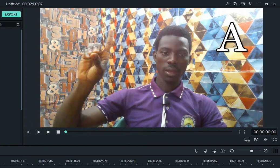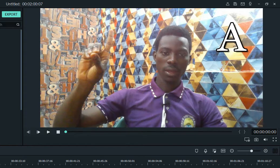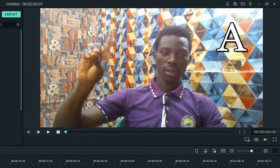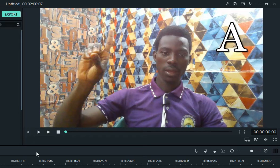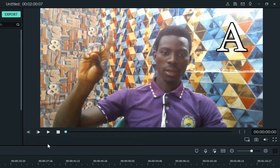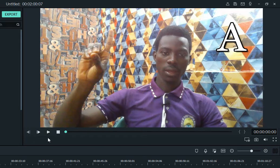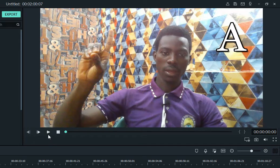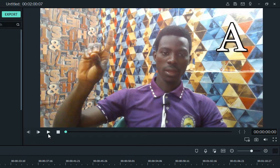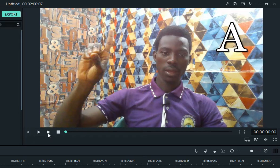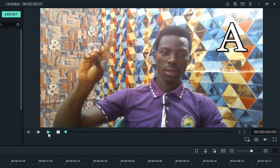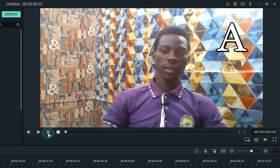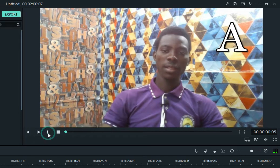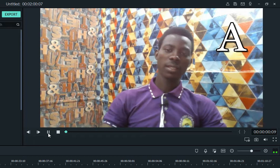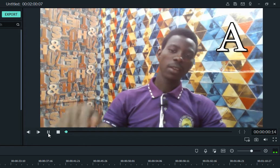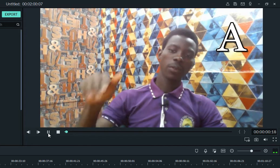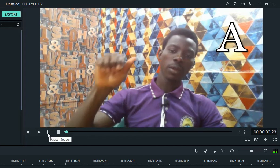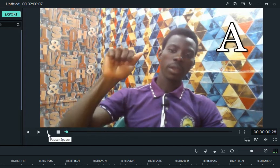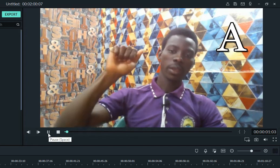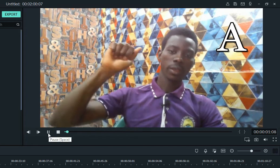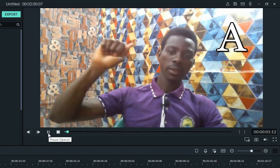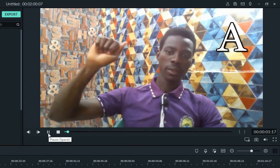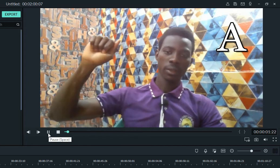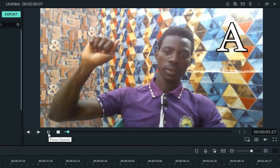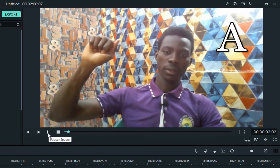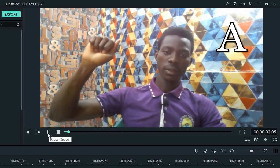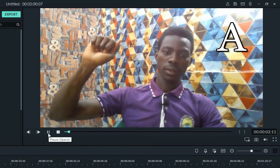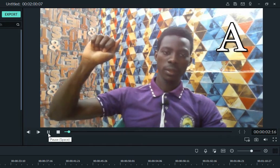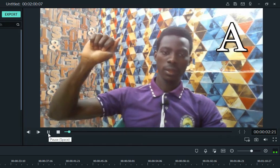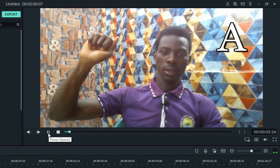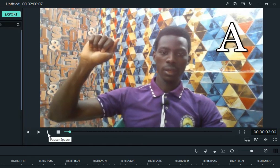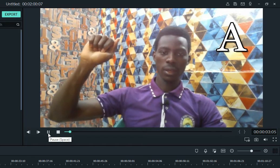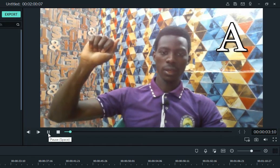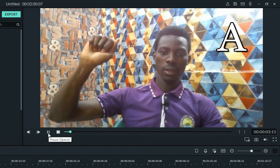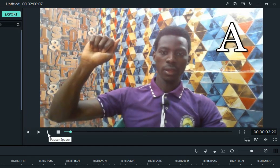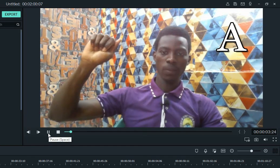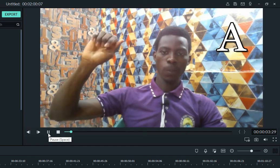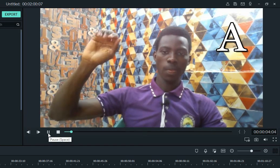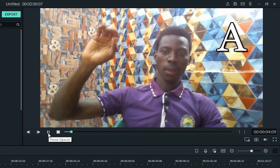this is the sign for A. So let's proceed. This is the sign for A. A.